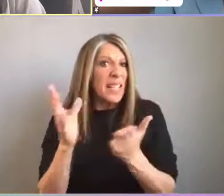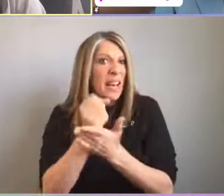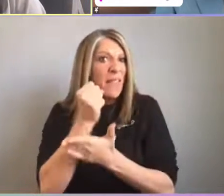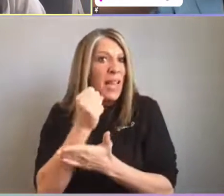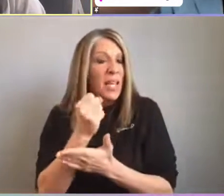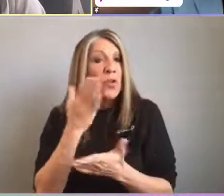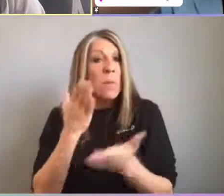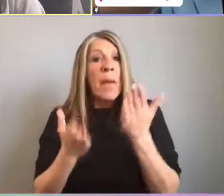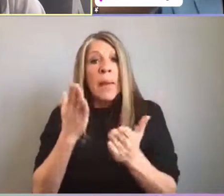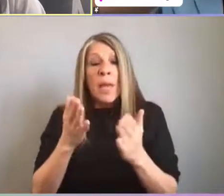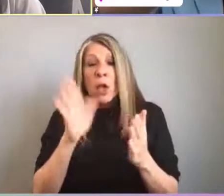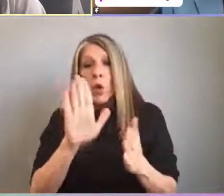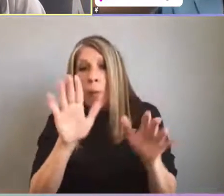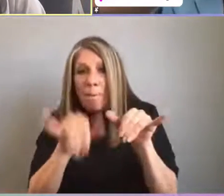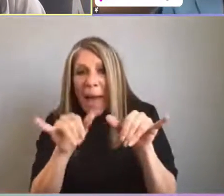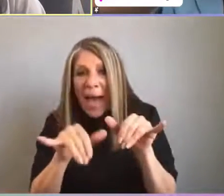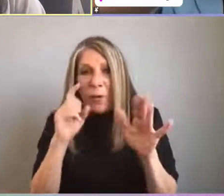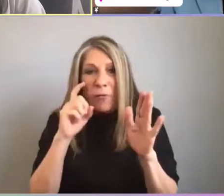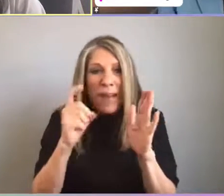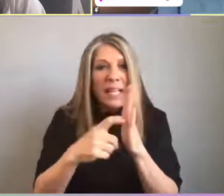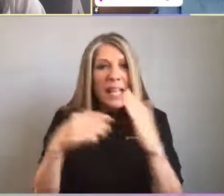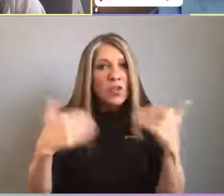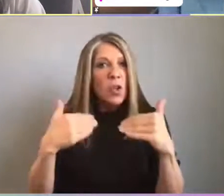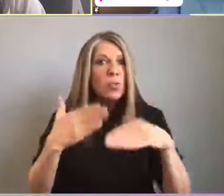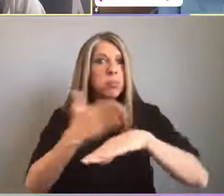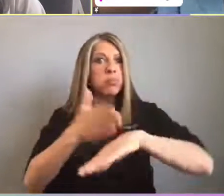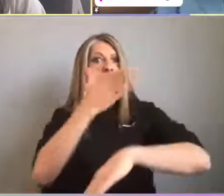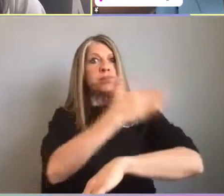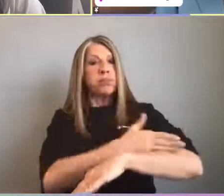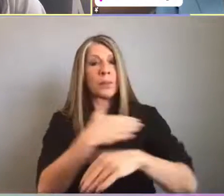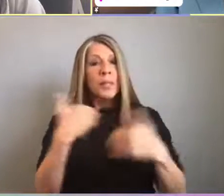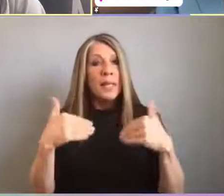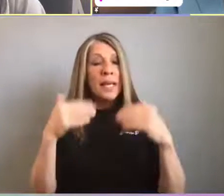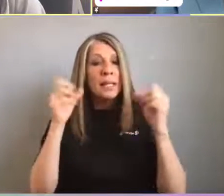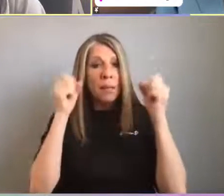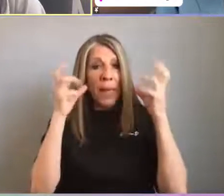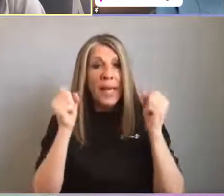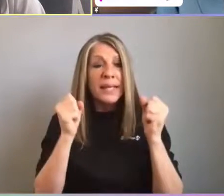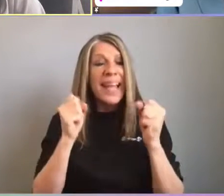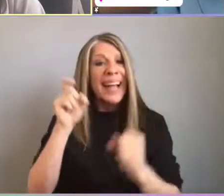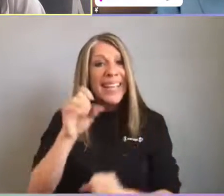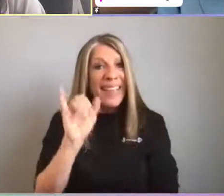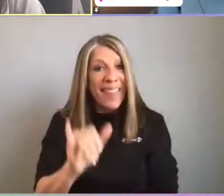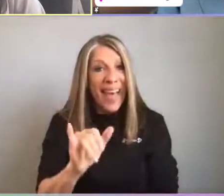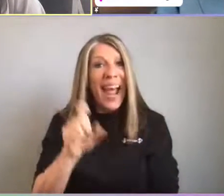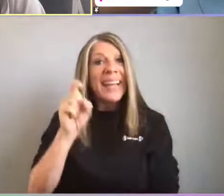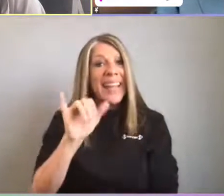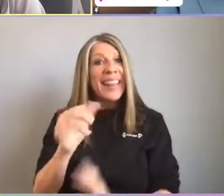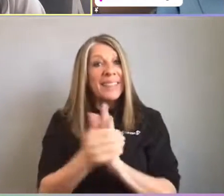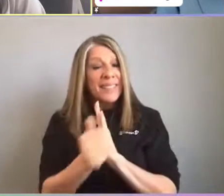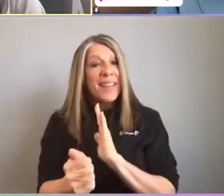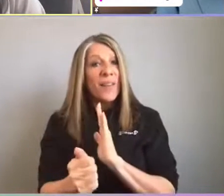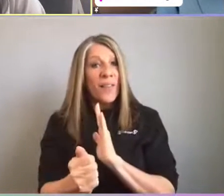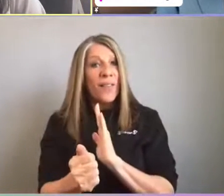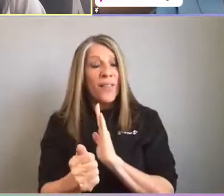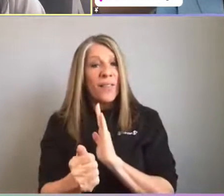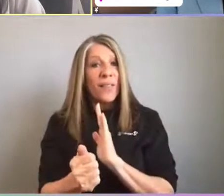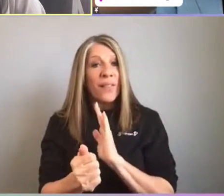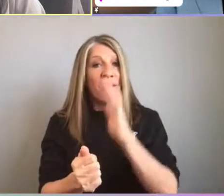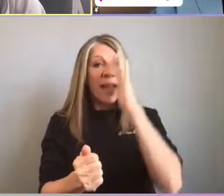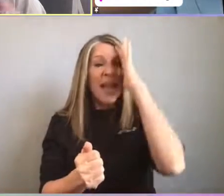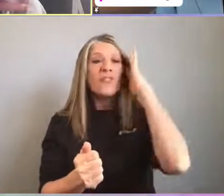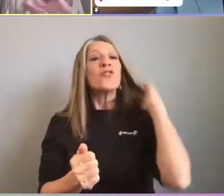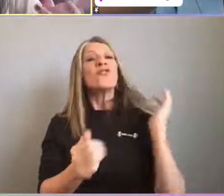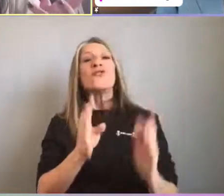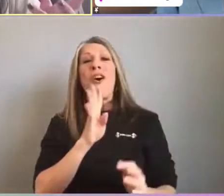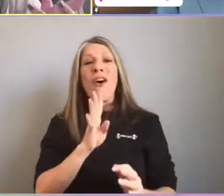that pattern recognition is off the charts. And I need that skill. And just